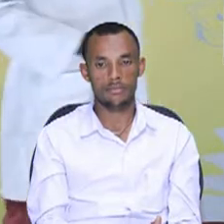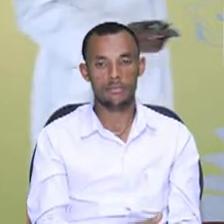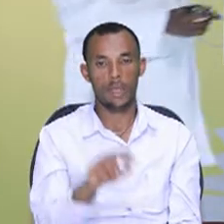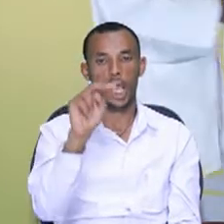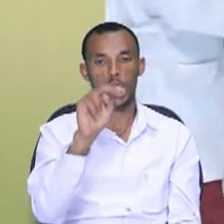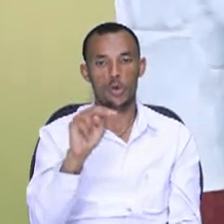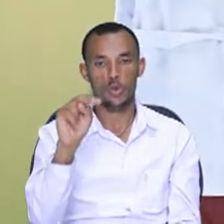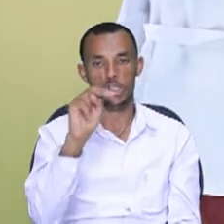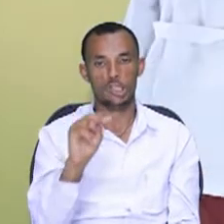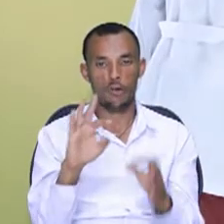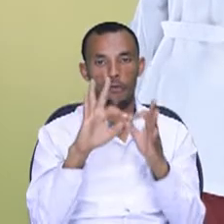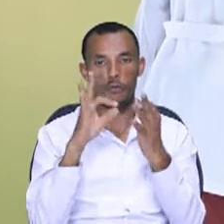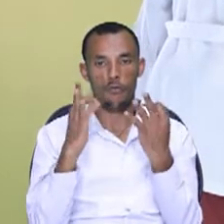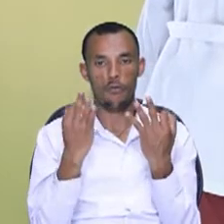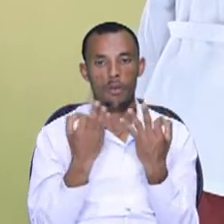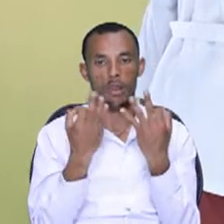nitrogen family.